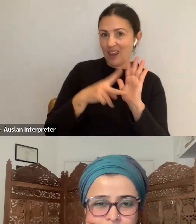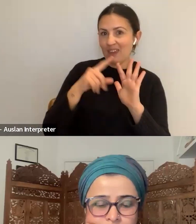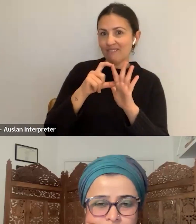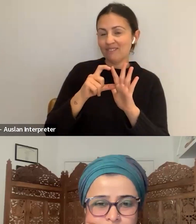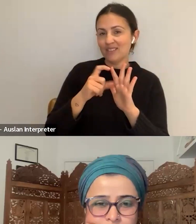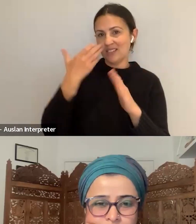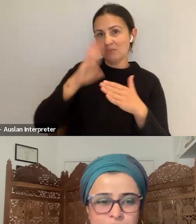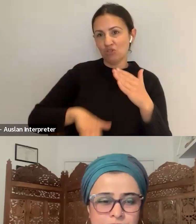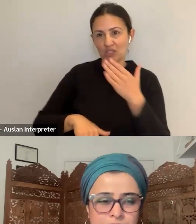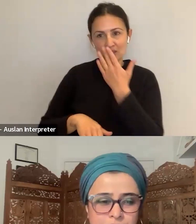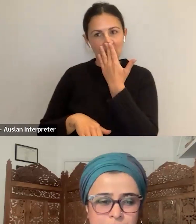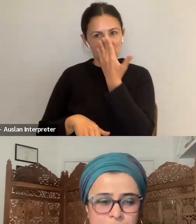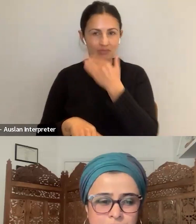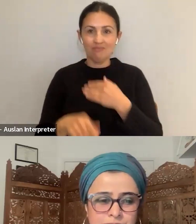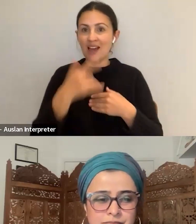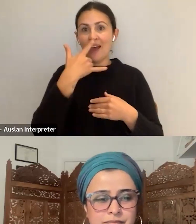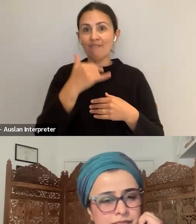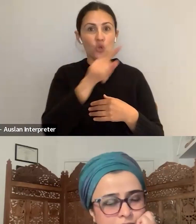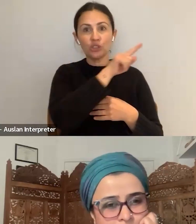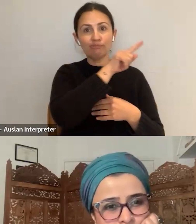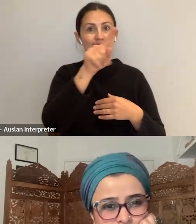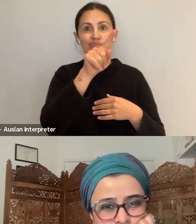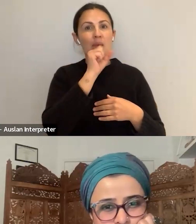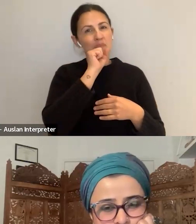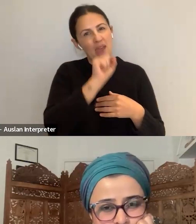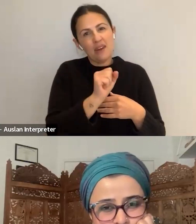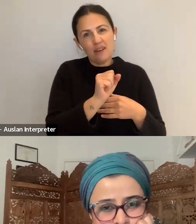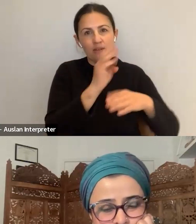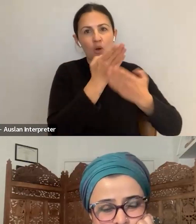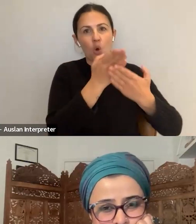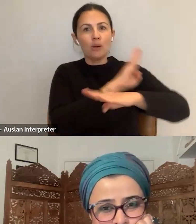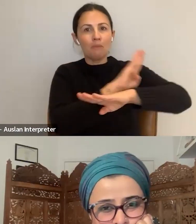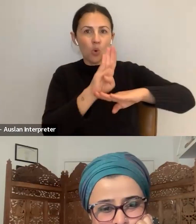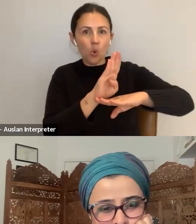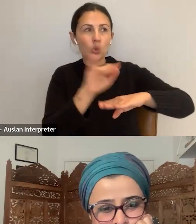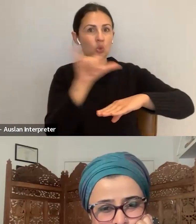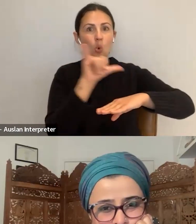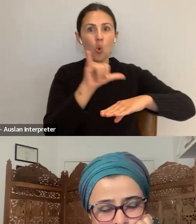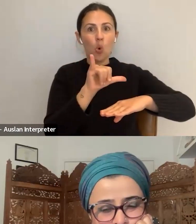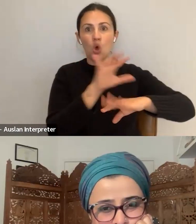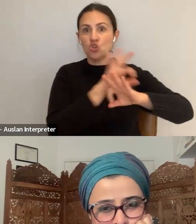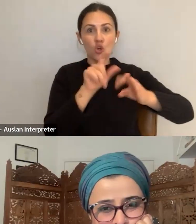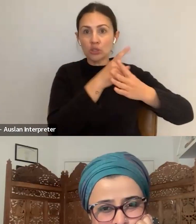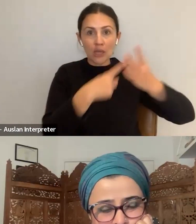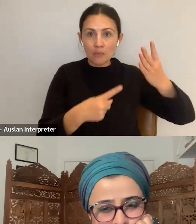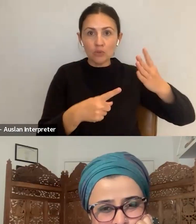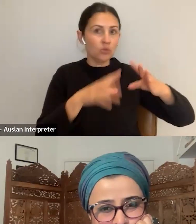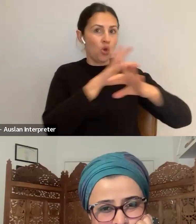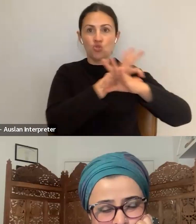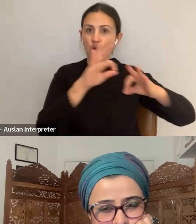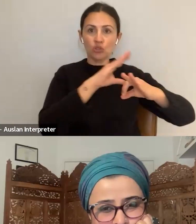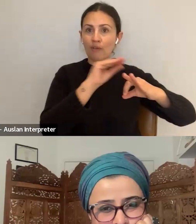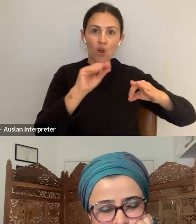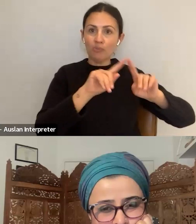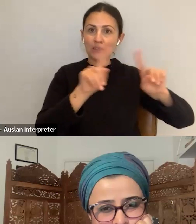white, able-bodied, quite often men. So I think there's that. And then there's all the other things, you know. I think